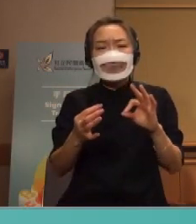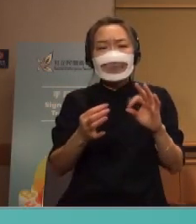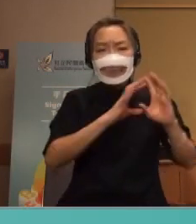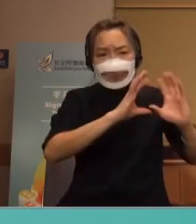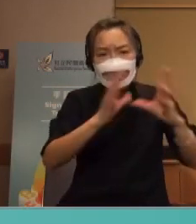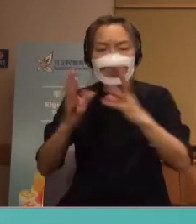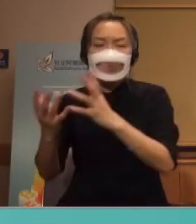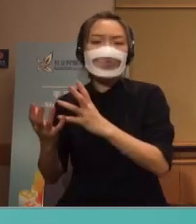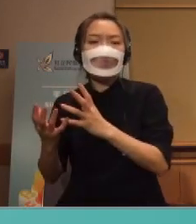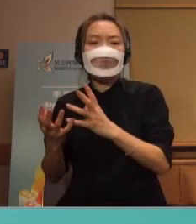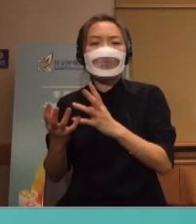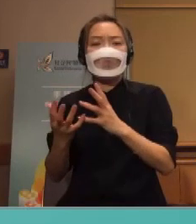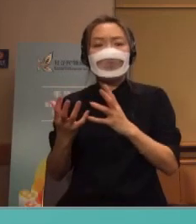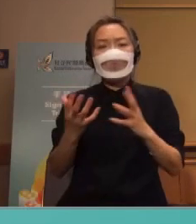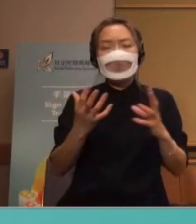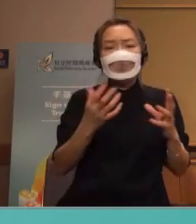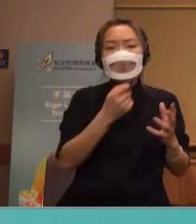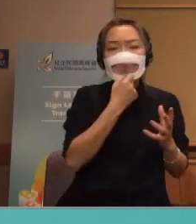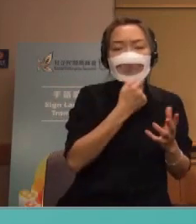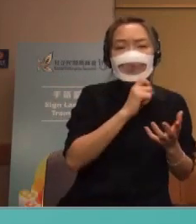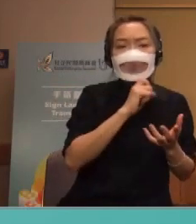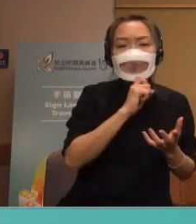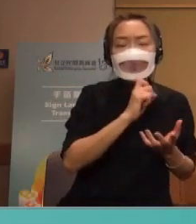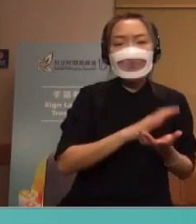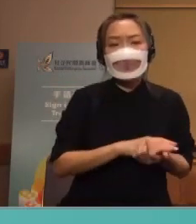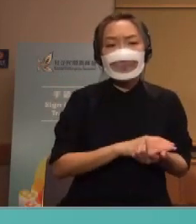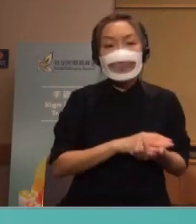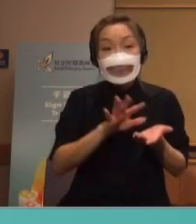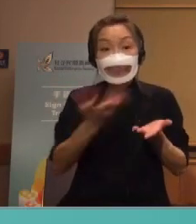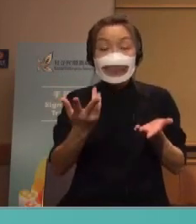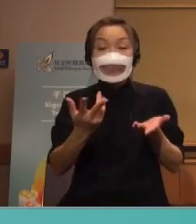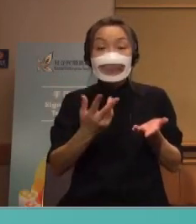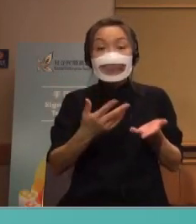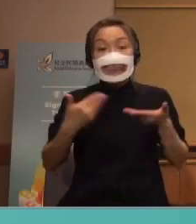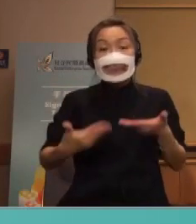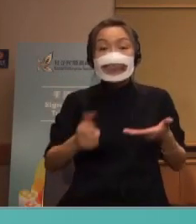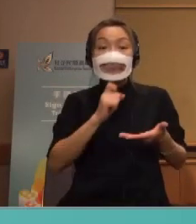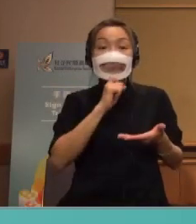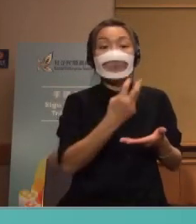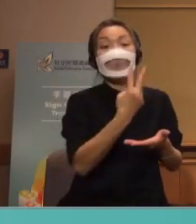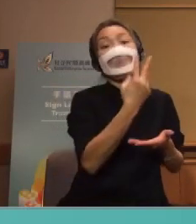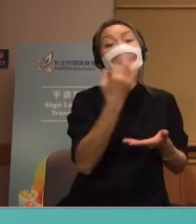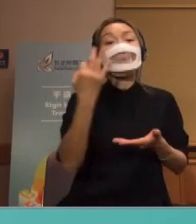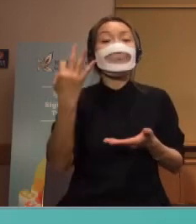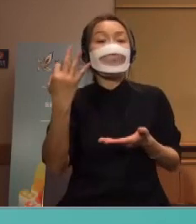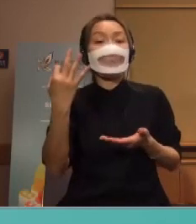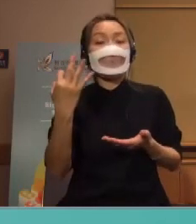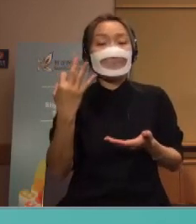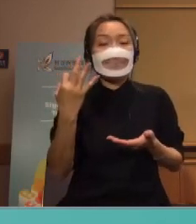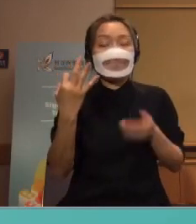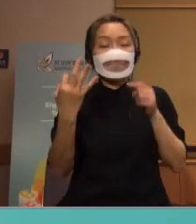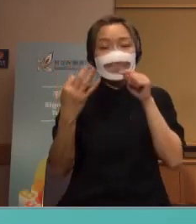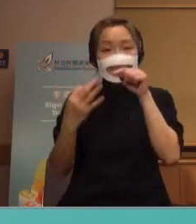hence why when we're building in Web3, people still love to do offline events, because you're not really going to create exactly the same